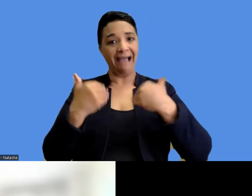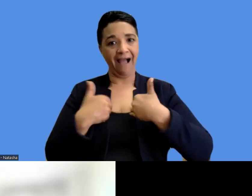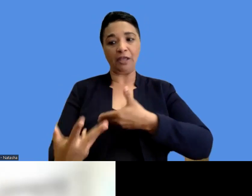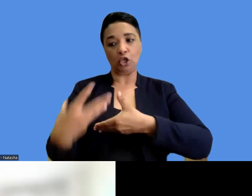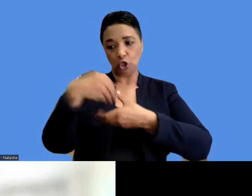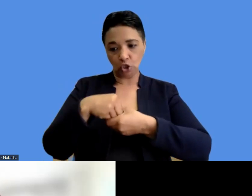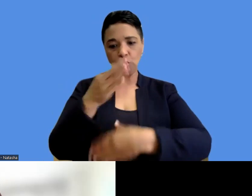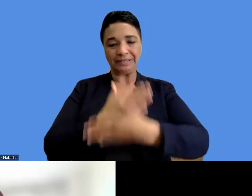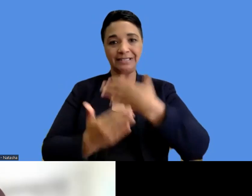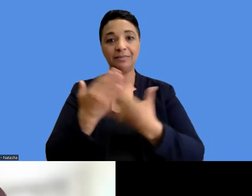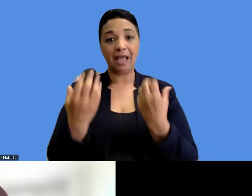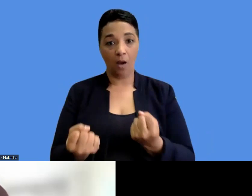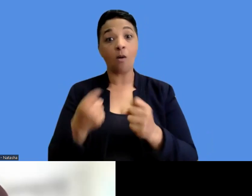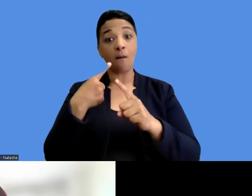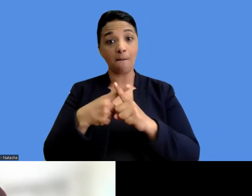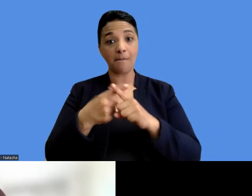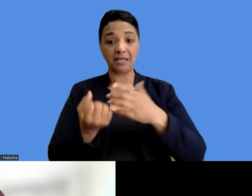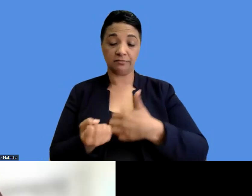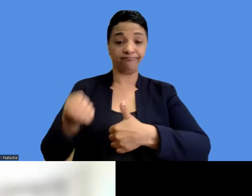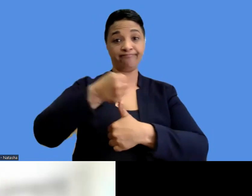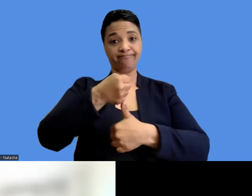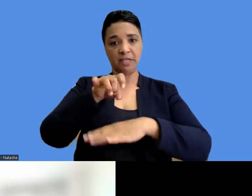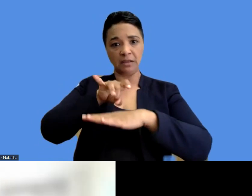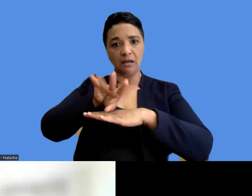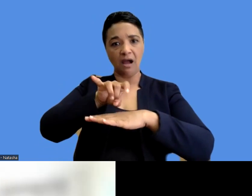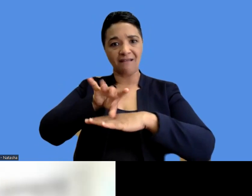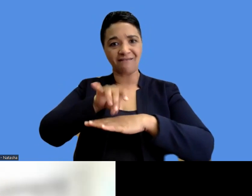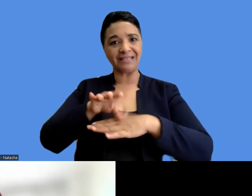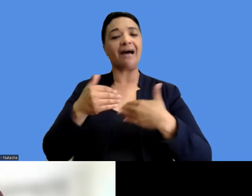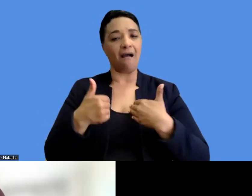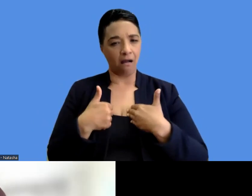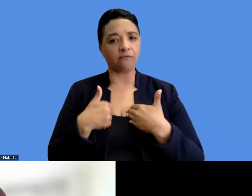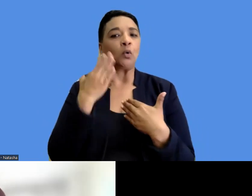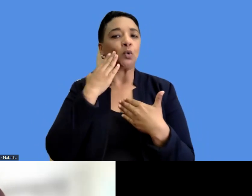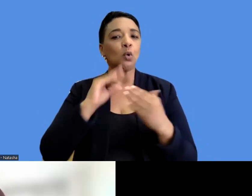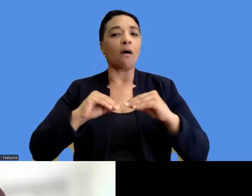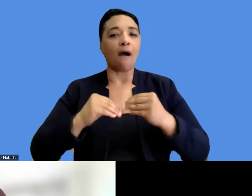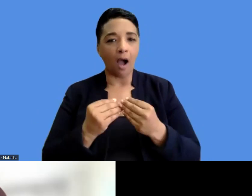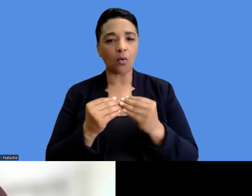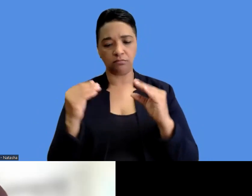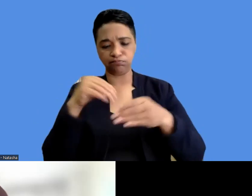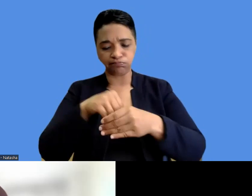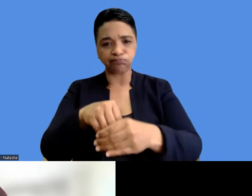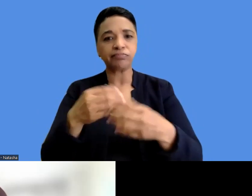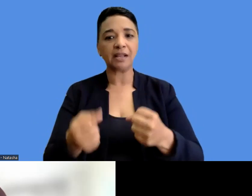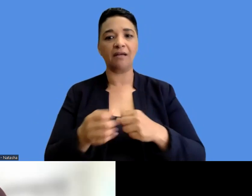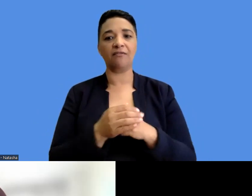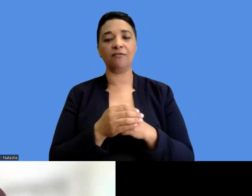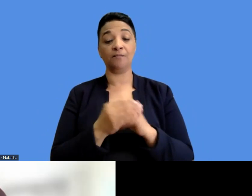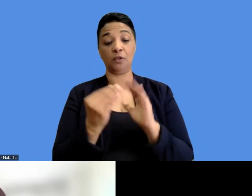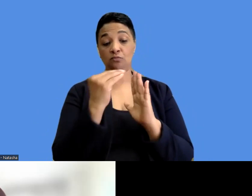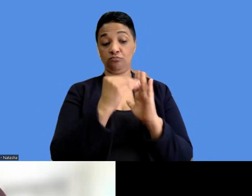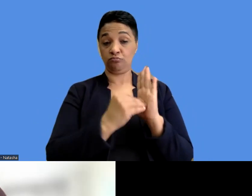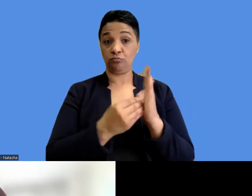And in key humanitarian documents, references to disability inclusion can almost always be found, which